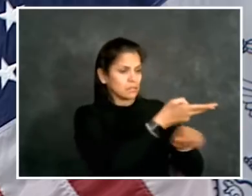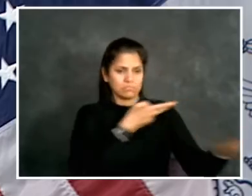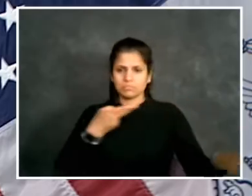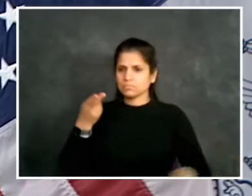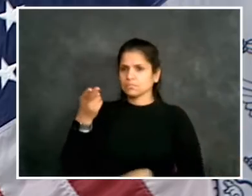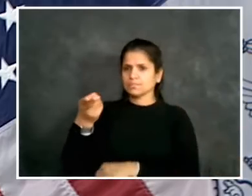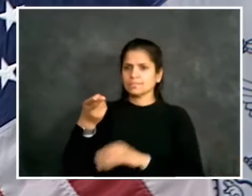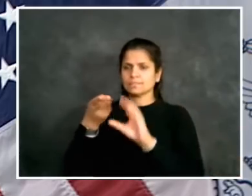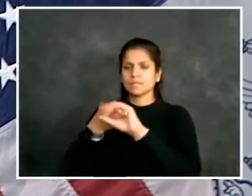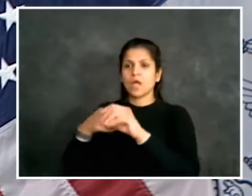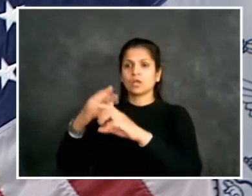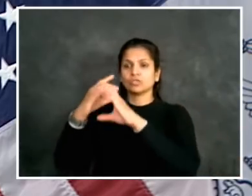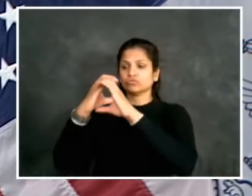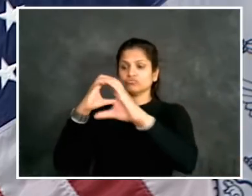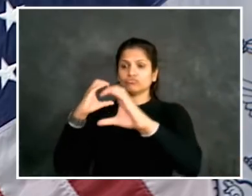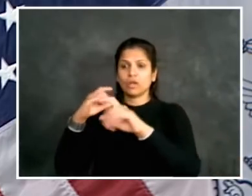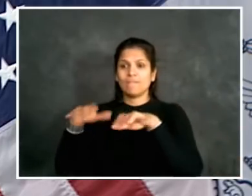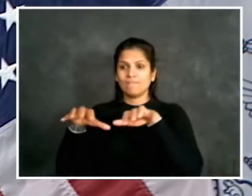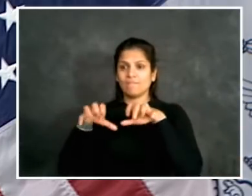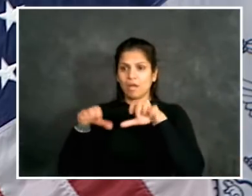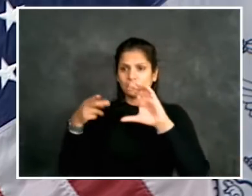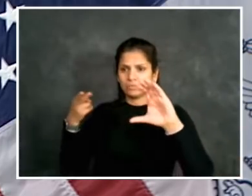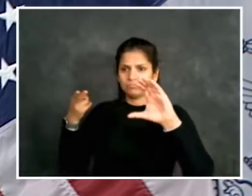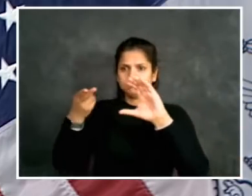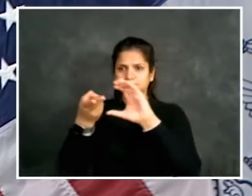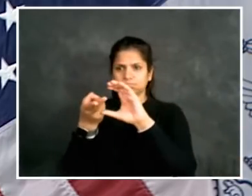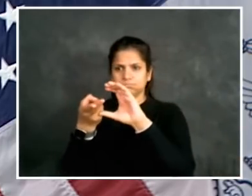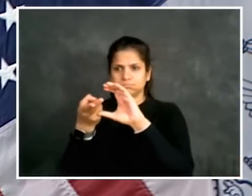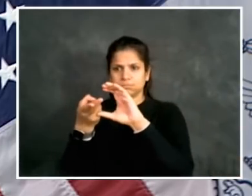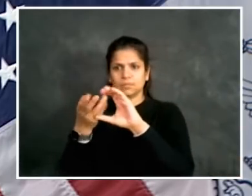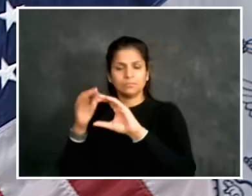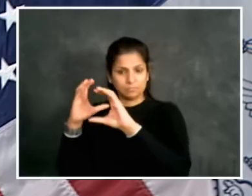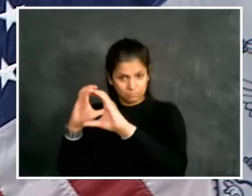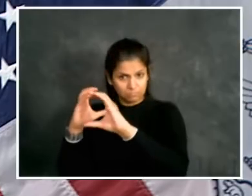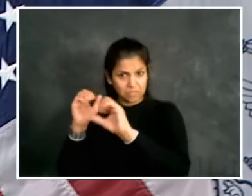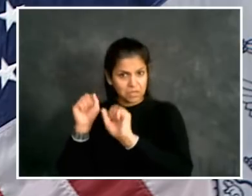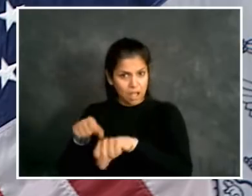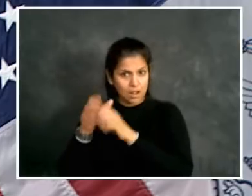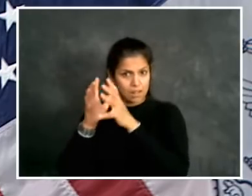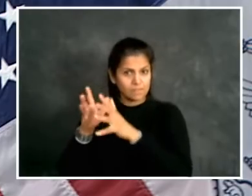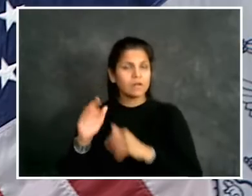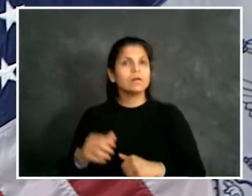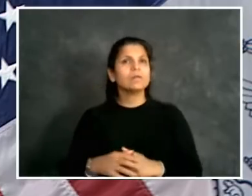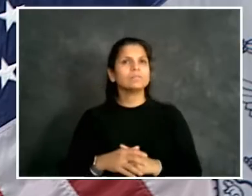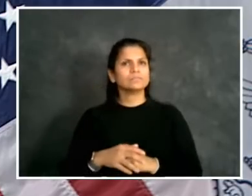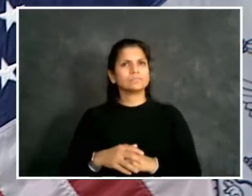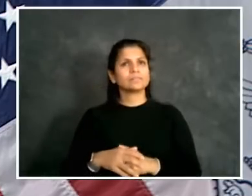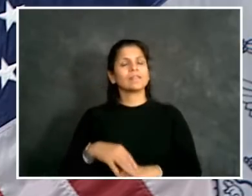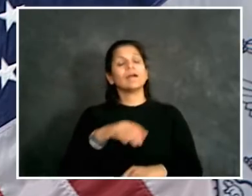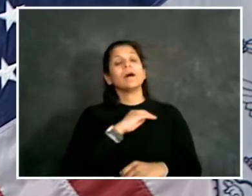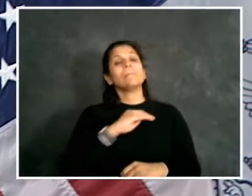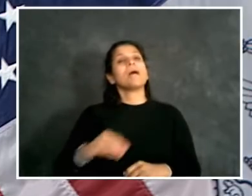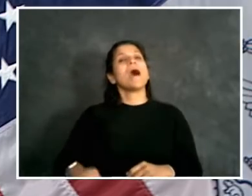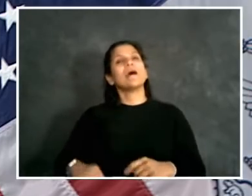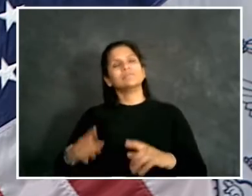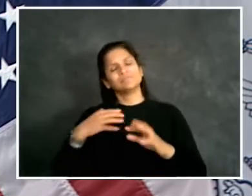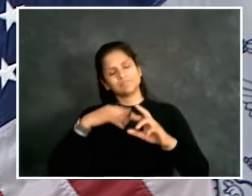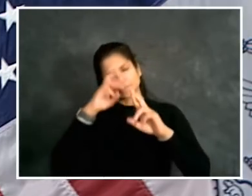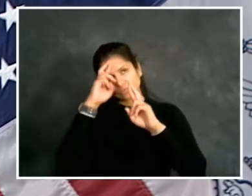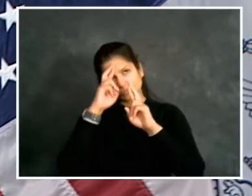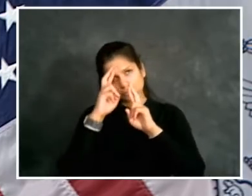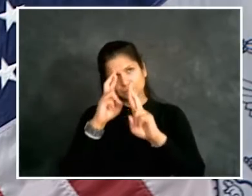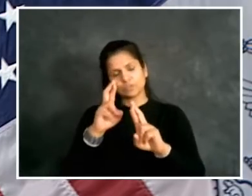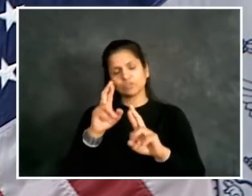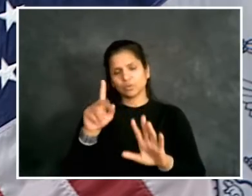Anna, respect the question. I know you're trying to get information legitimately. I'm just not going to answer any more questions today on this